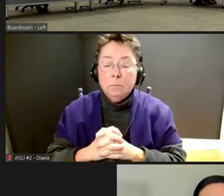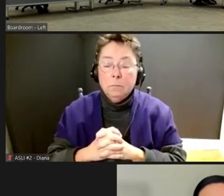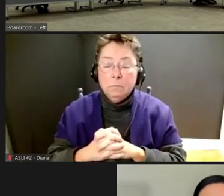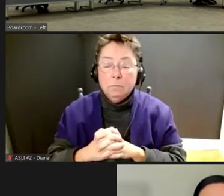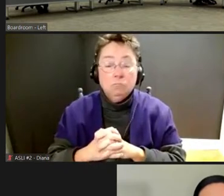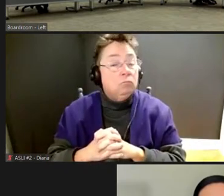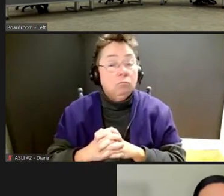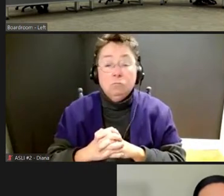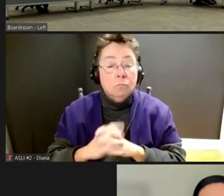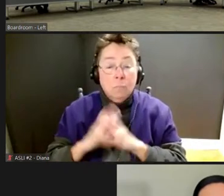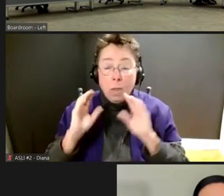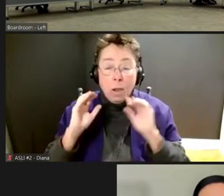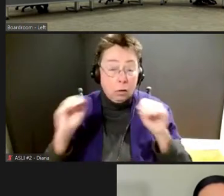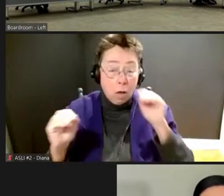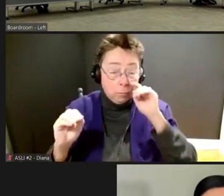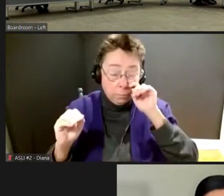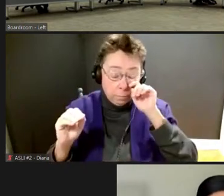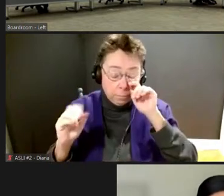There are no questions, Chairman Silva.